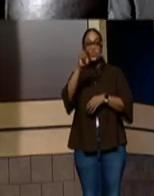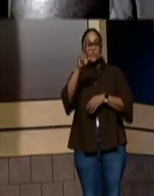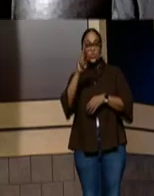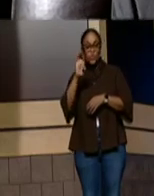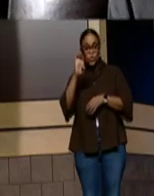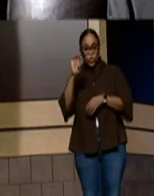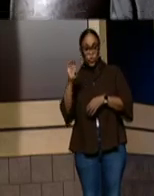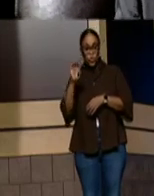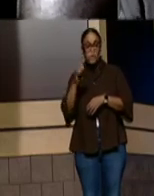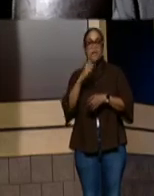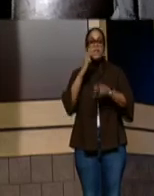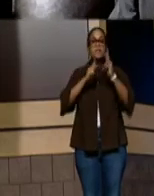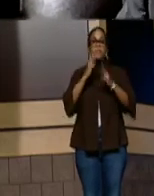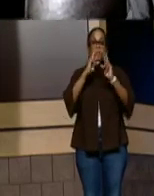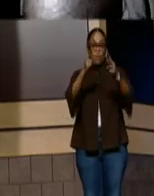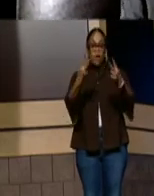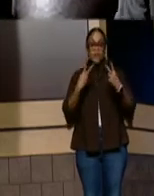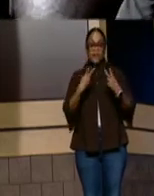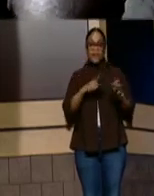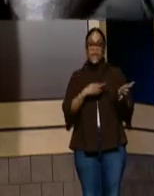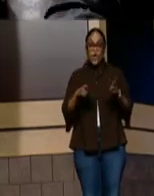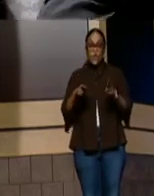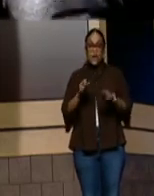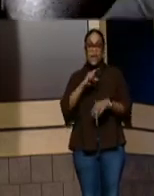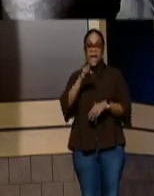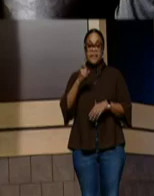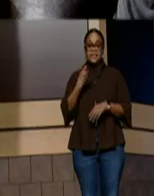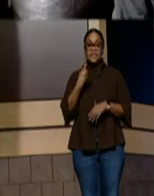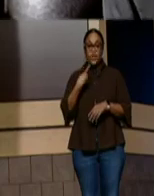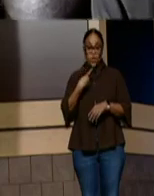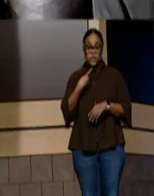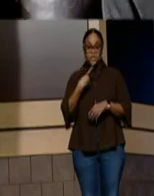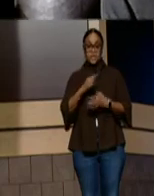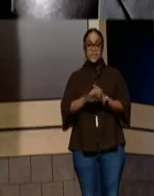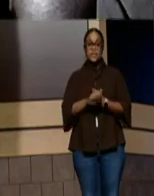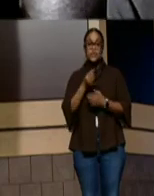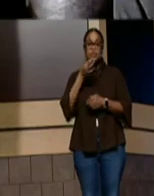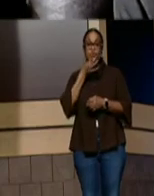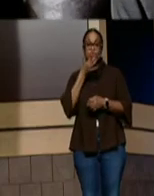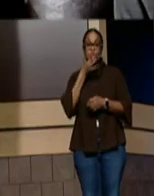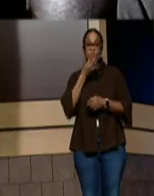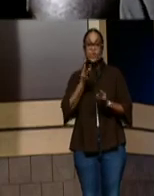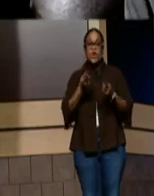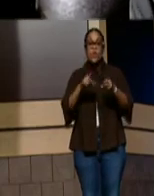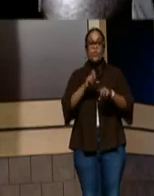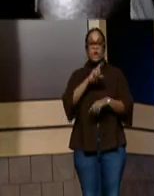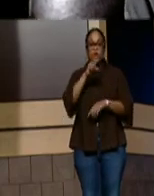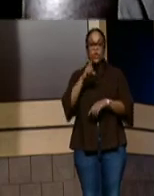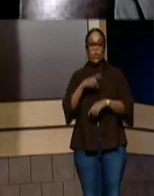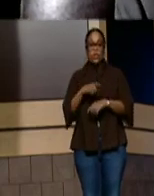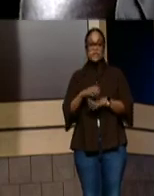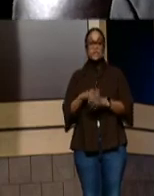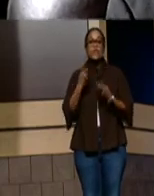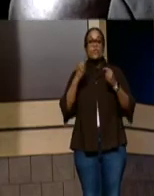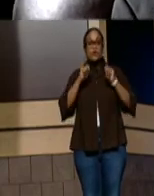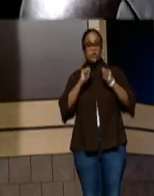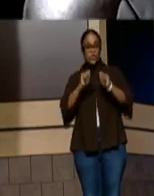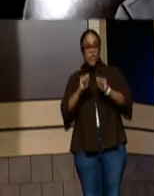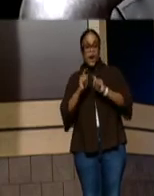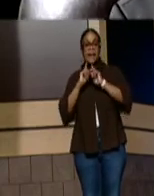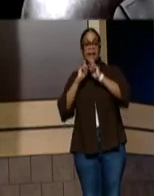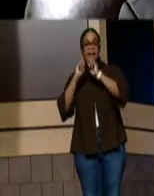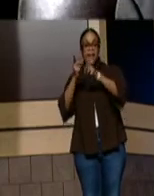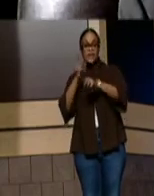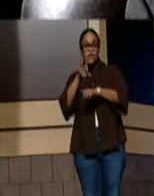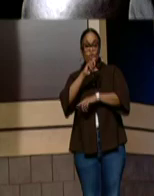I want you to know that you could get ready to ask us a question in a little while. And when the questions go up, we're going to try to answer your questions